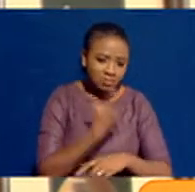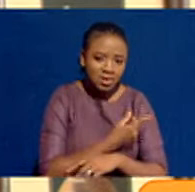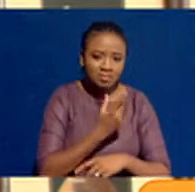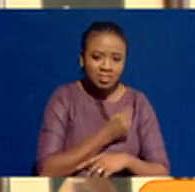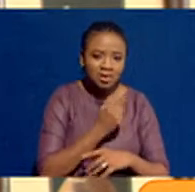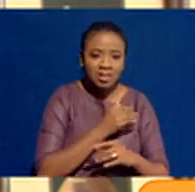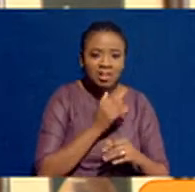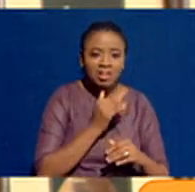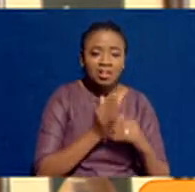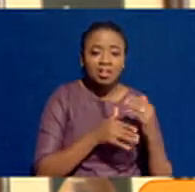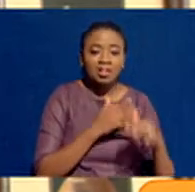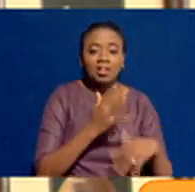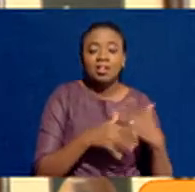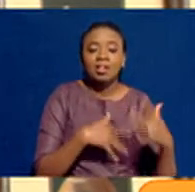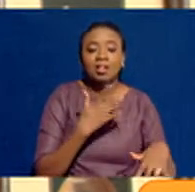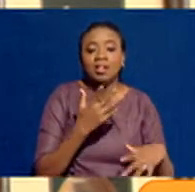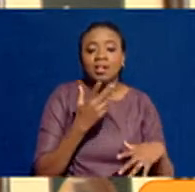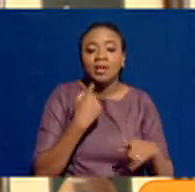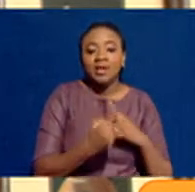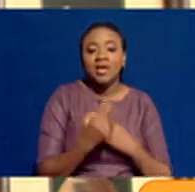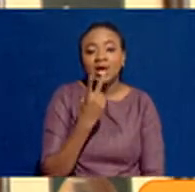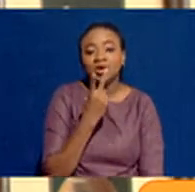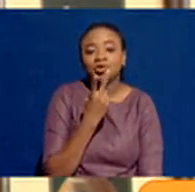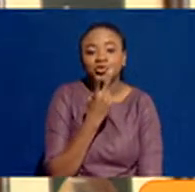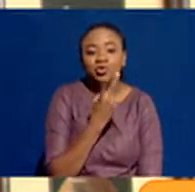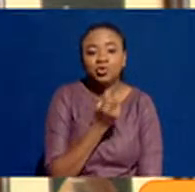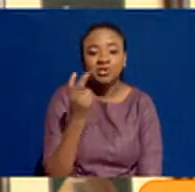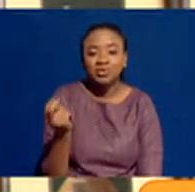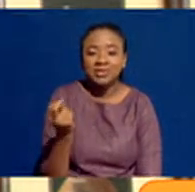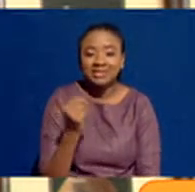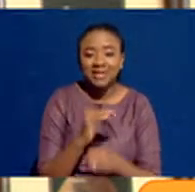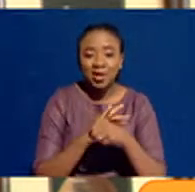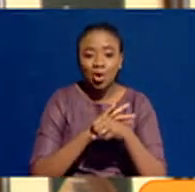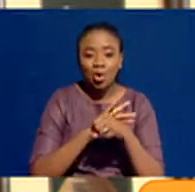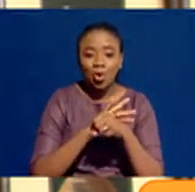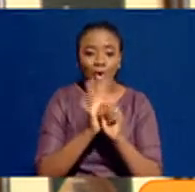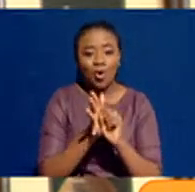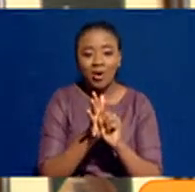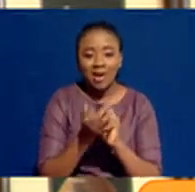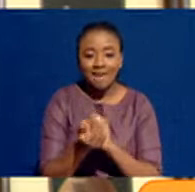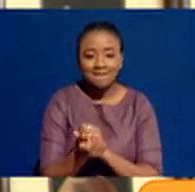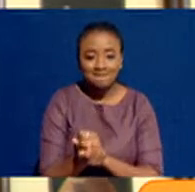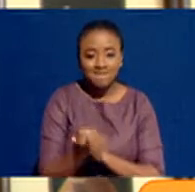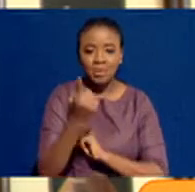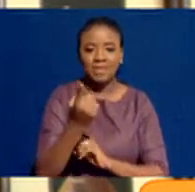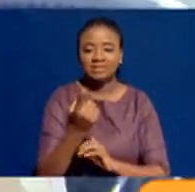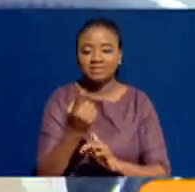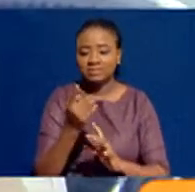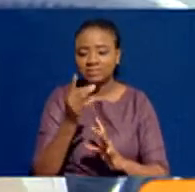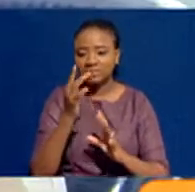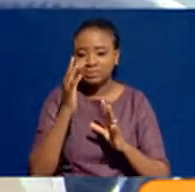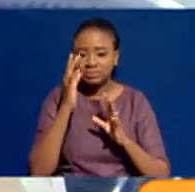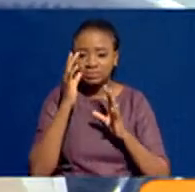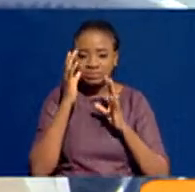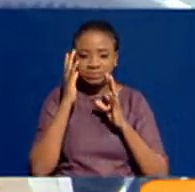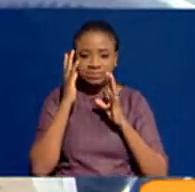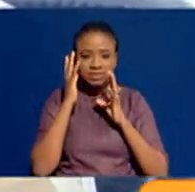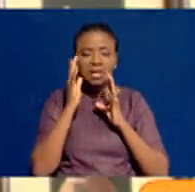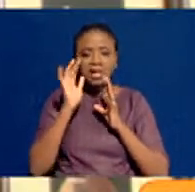2020 comes along, the era of COVID. At that point, I was working in a COVID unit.